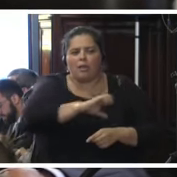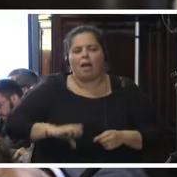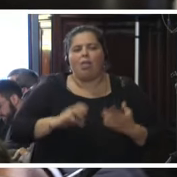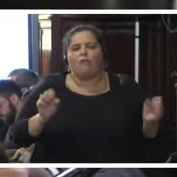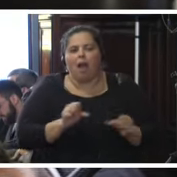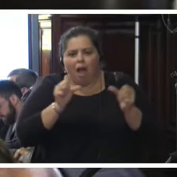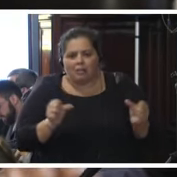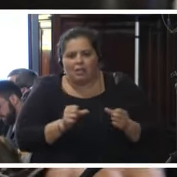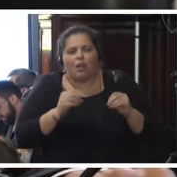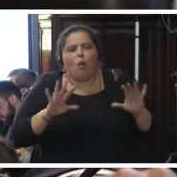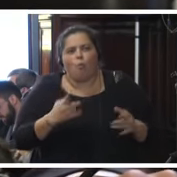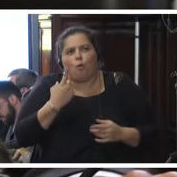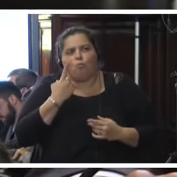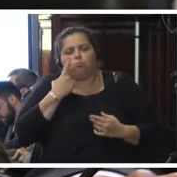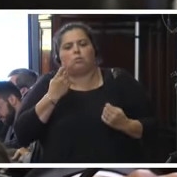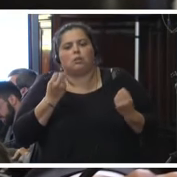poverty in the favelas,